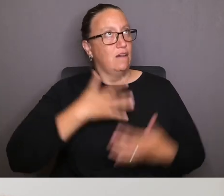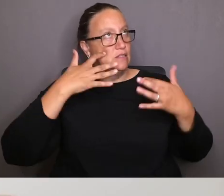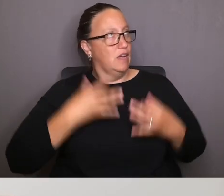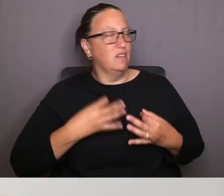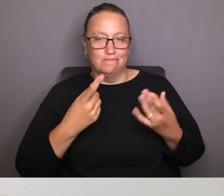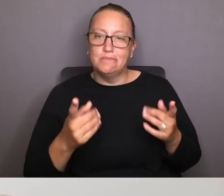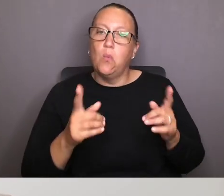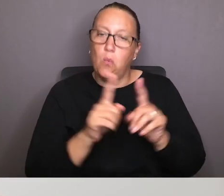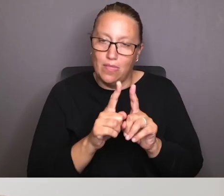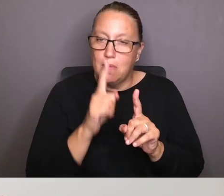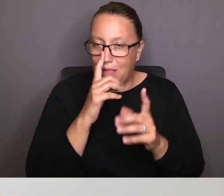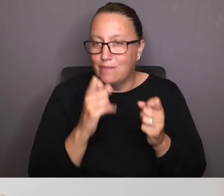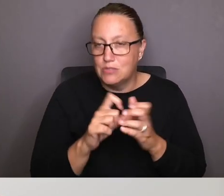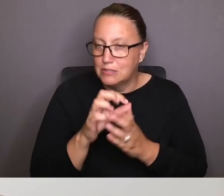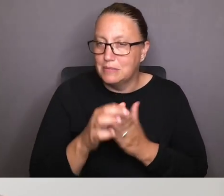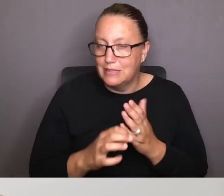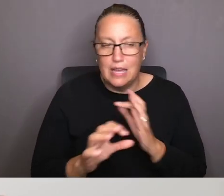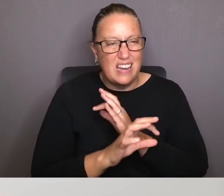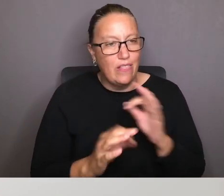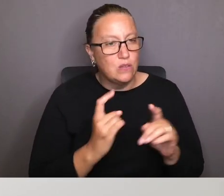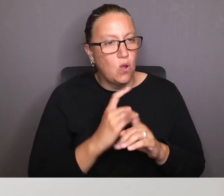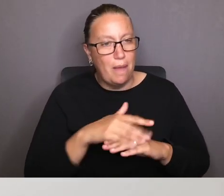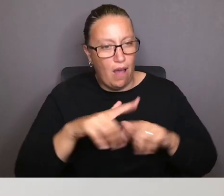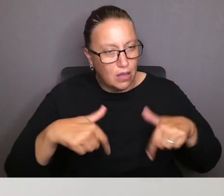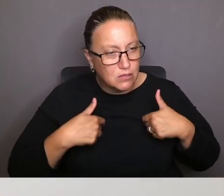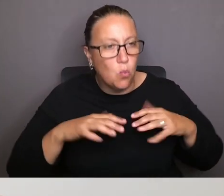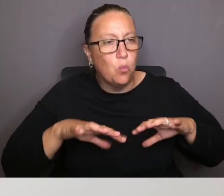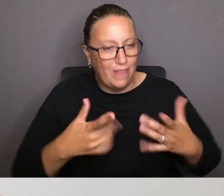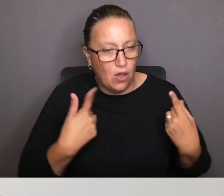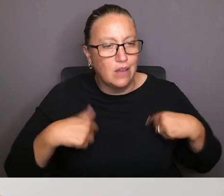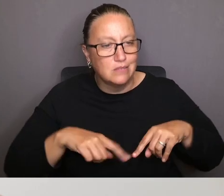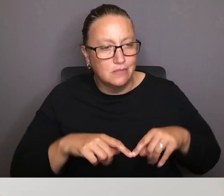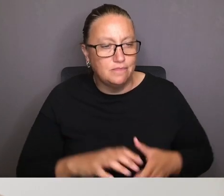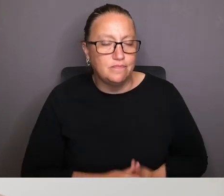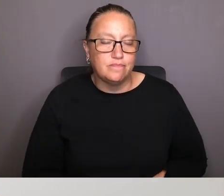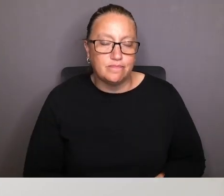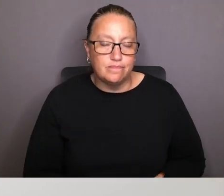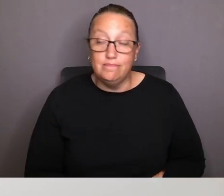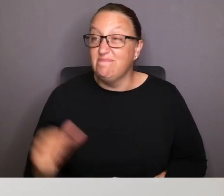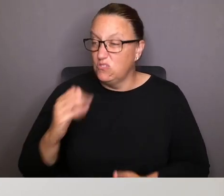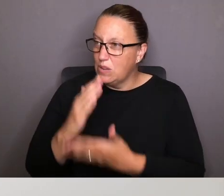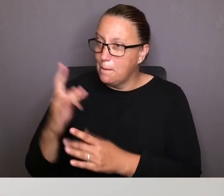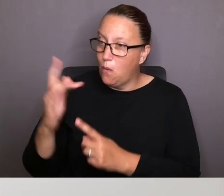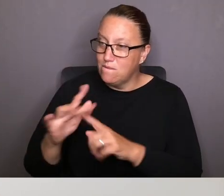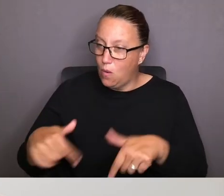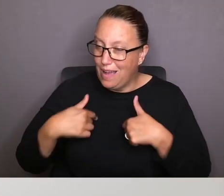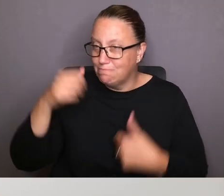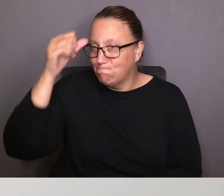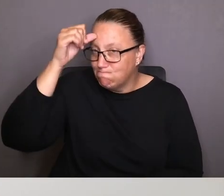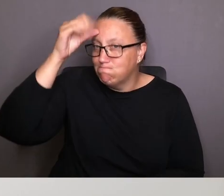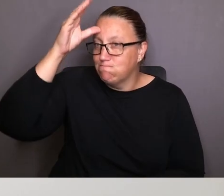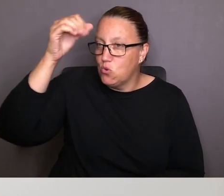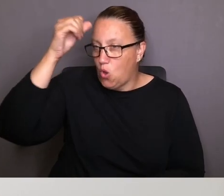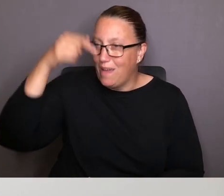the next steps? So always thinking as well about a co-production and making sure that, as you say, nothing about us